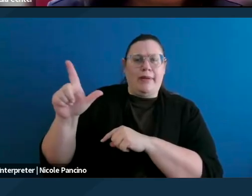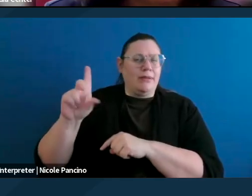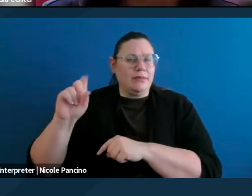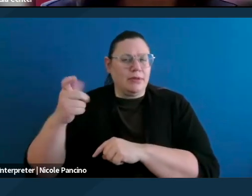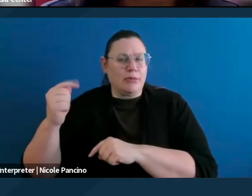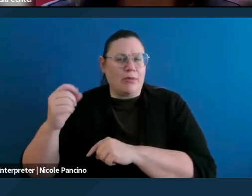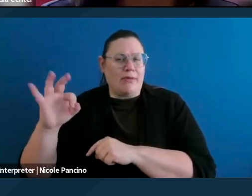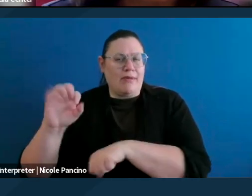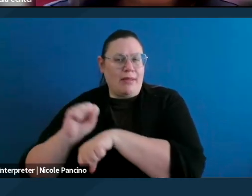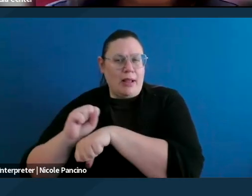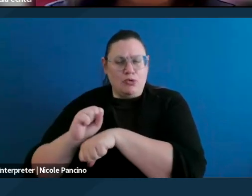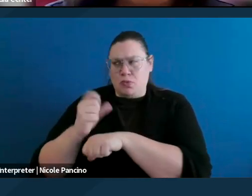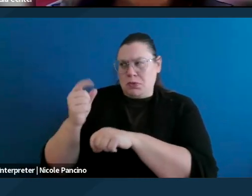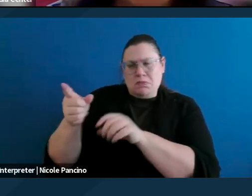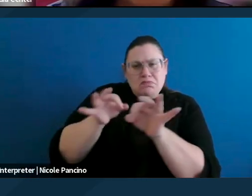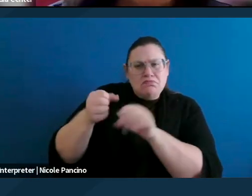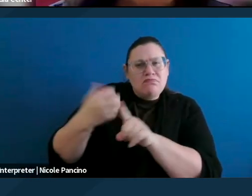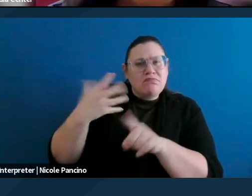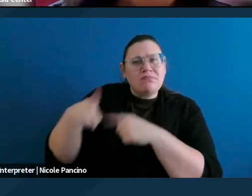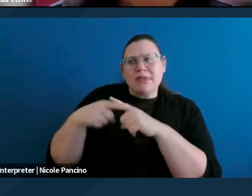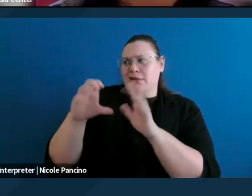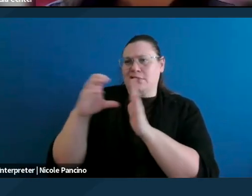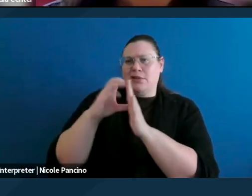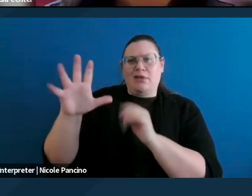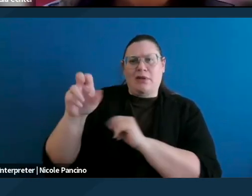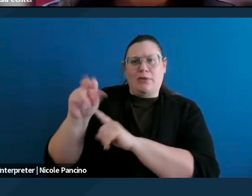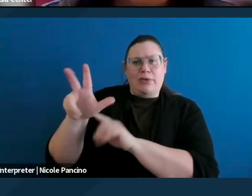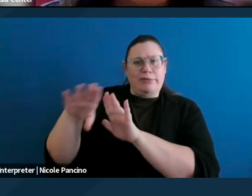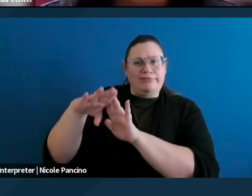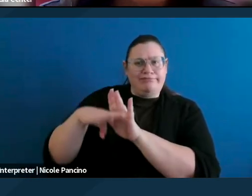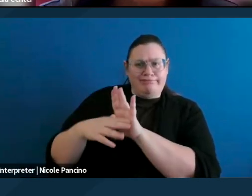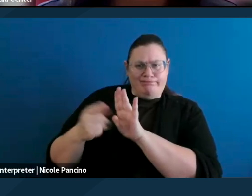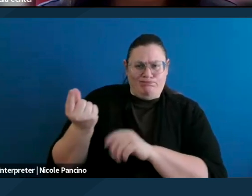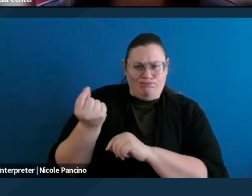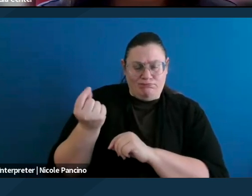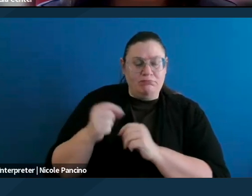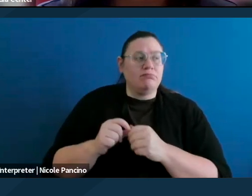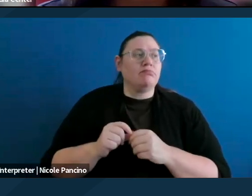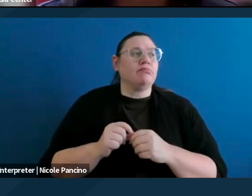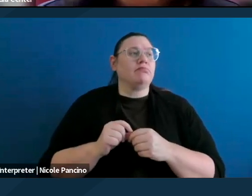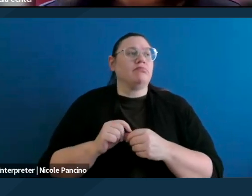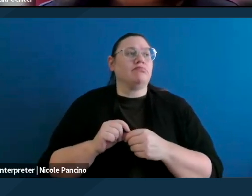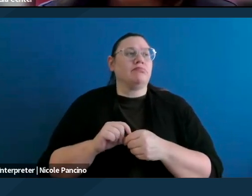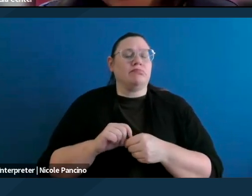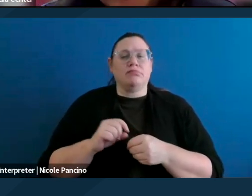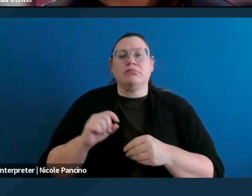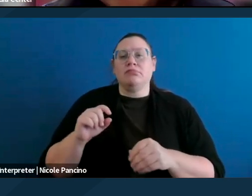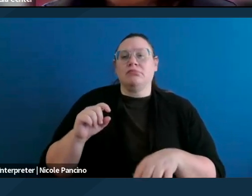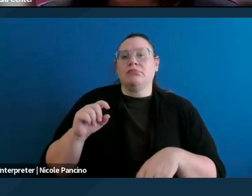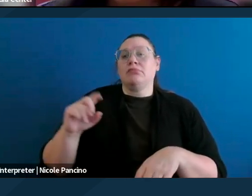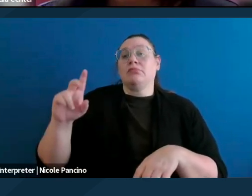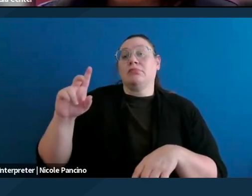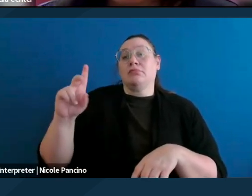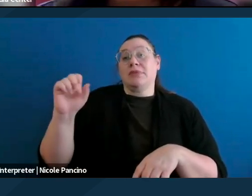says about the Section 503 regulations. And so it's the Department of